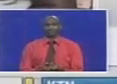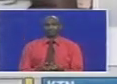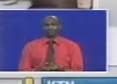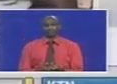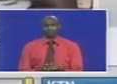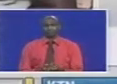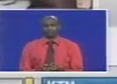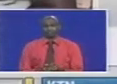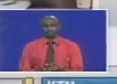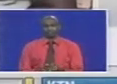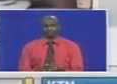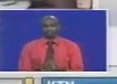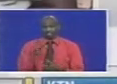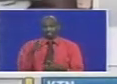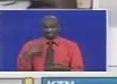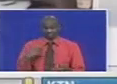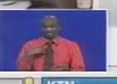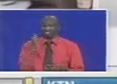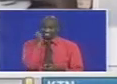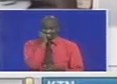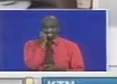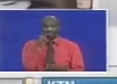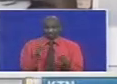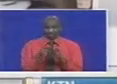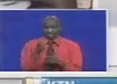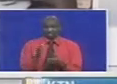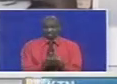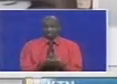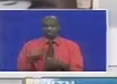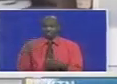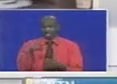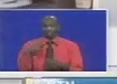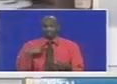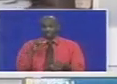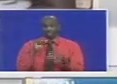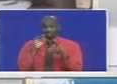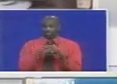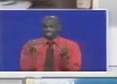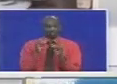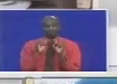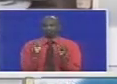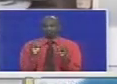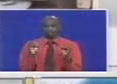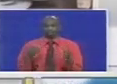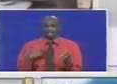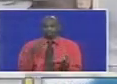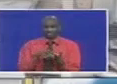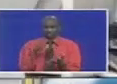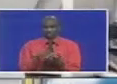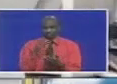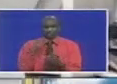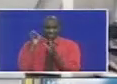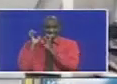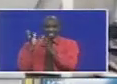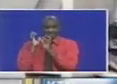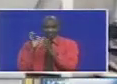Good evening. It's a very sad state of affairs in Turkana, but I do not come with good news. We have a situation report from Kilifi